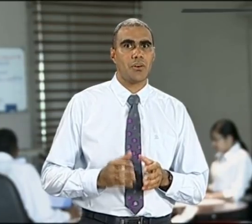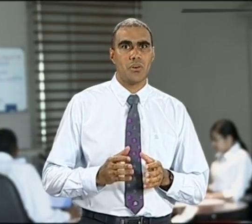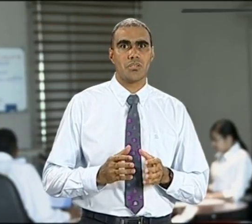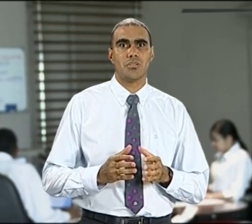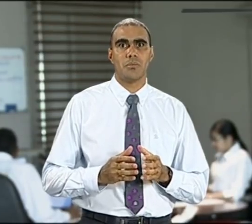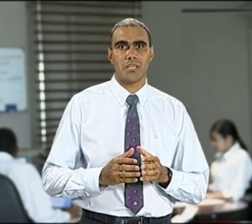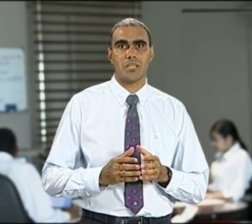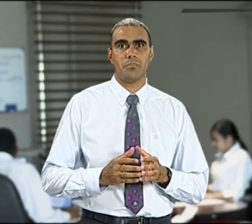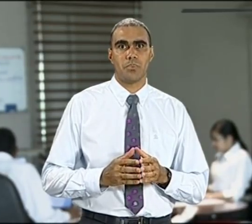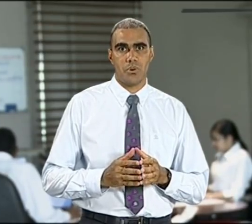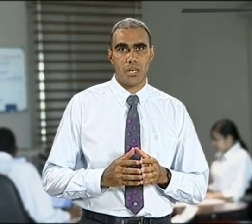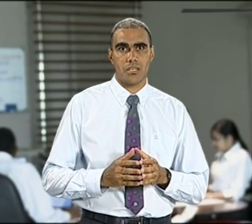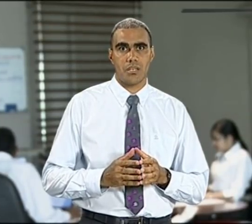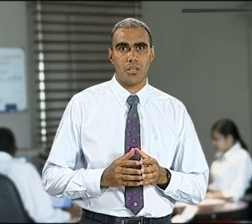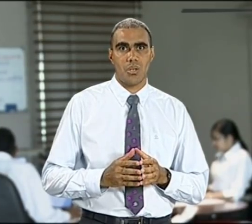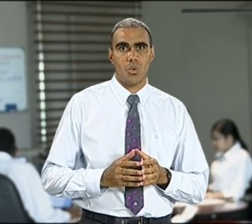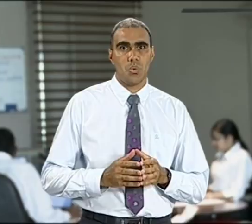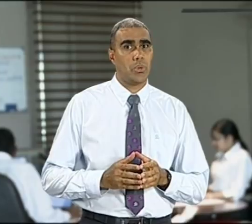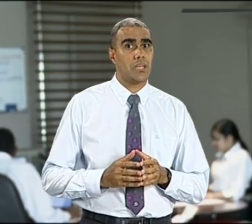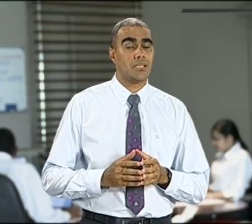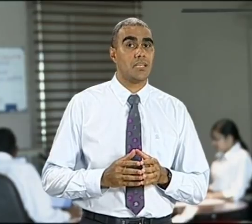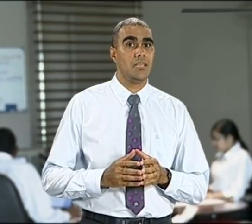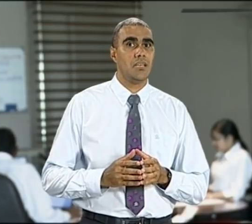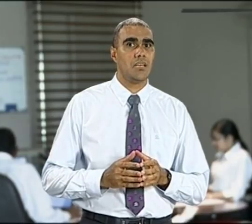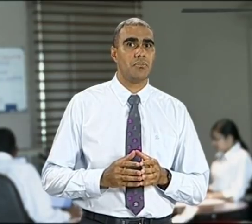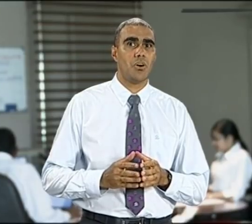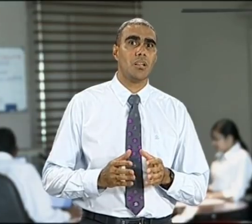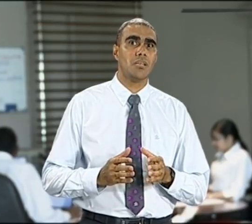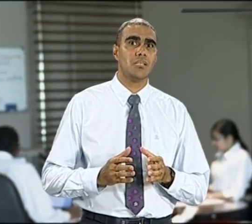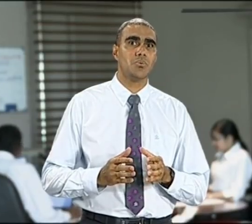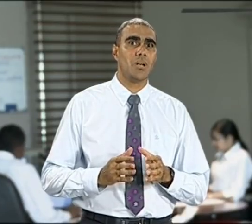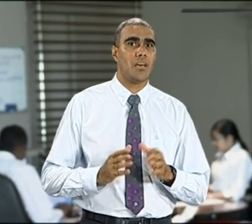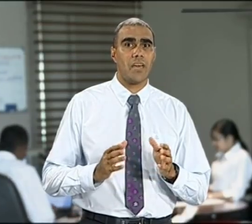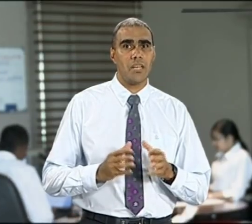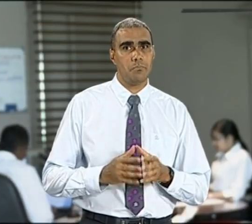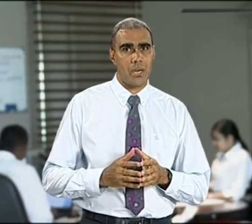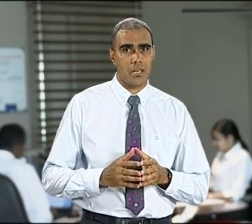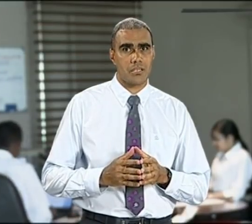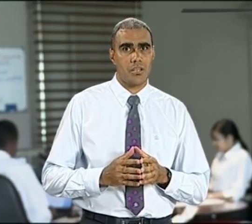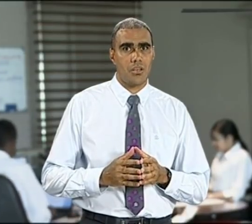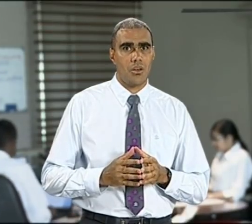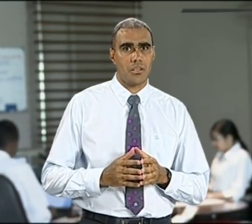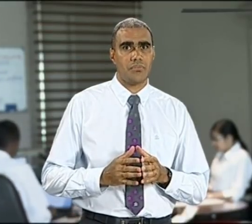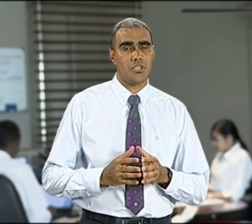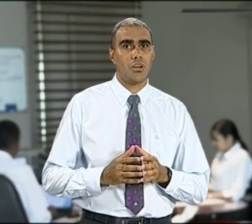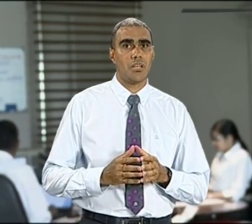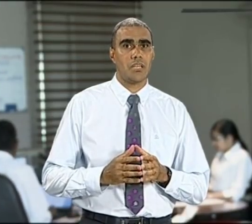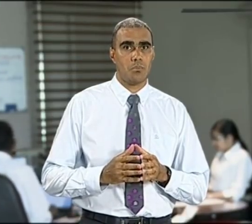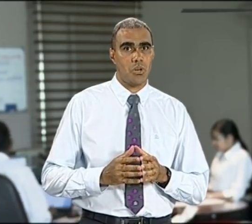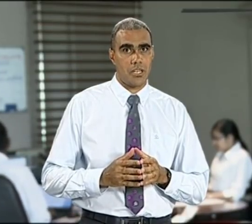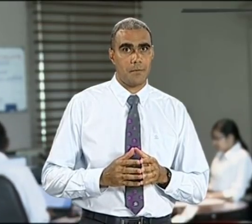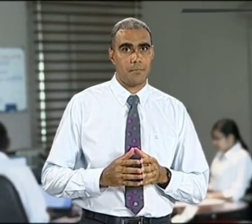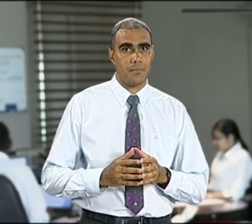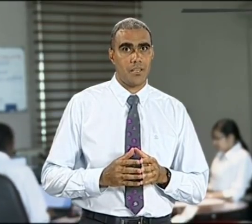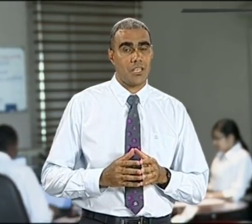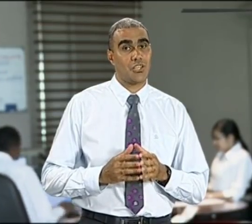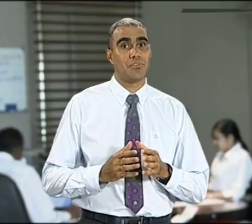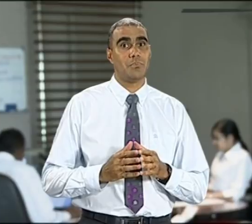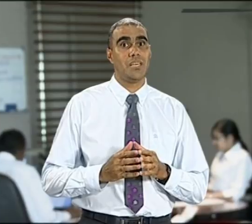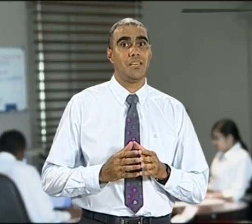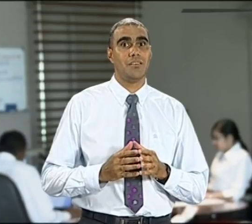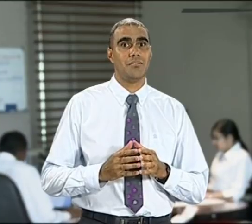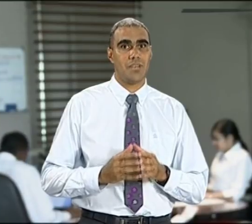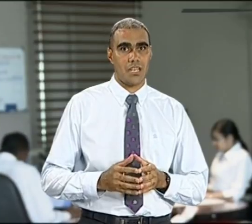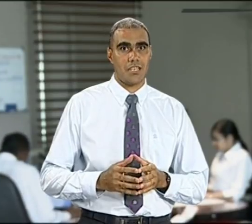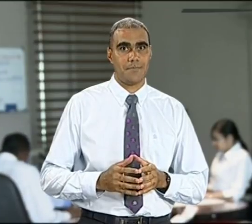production and the gross domestic product. We'll wait and see if all this will have any impact on the Fiji dollar in the morning.